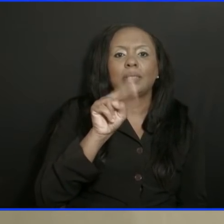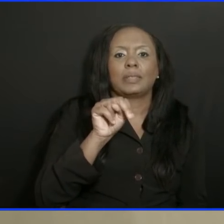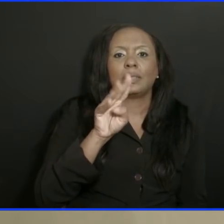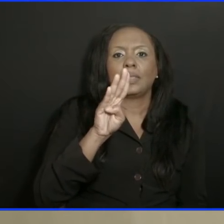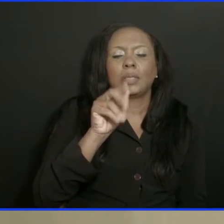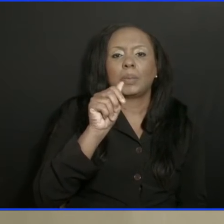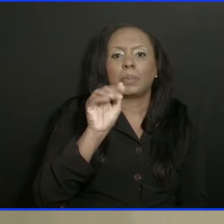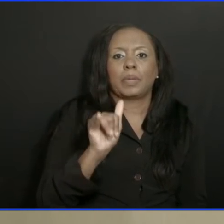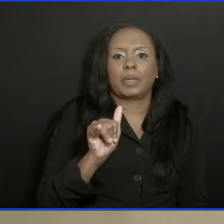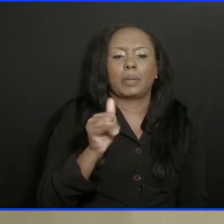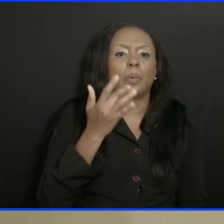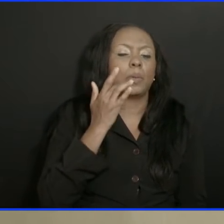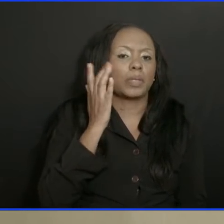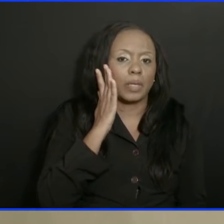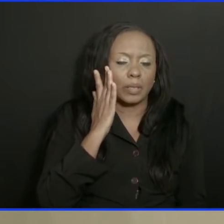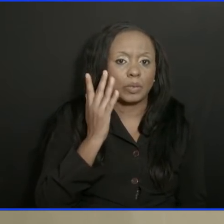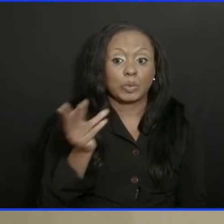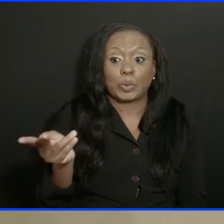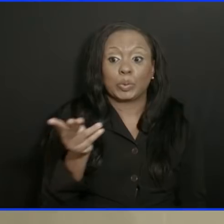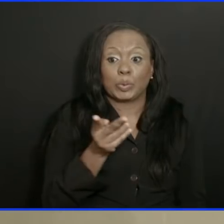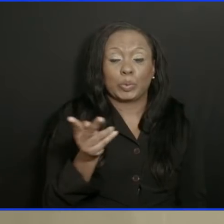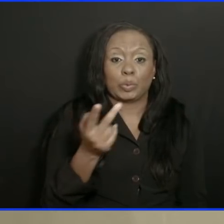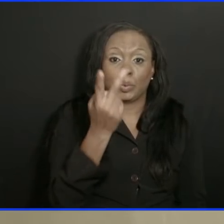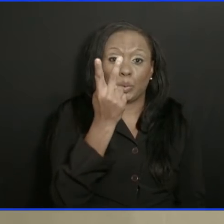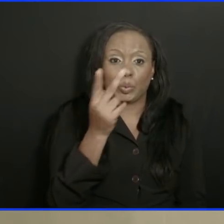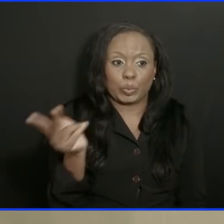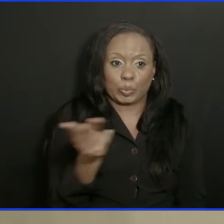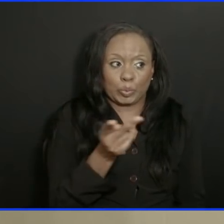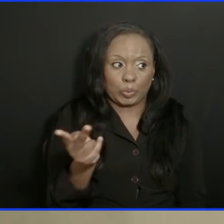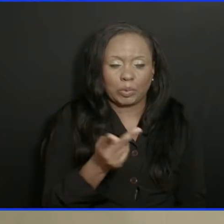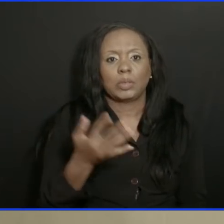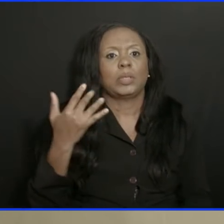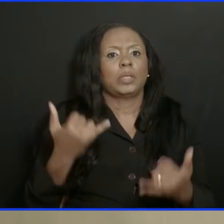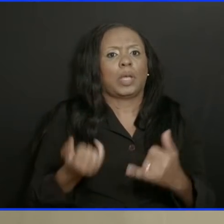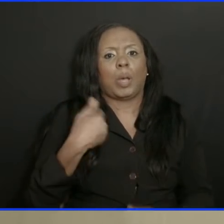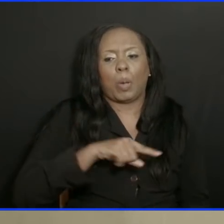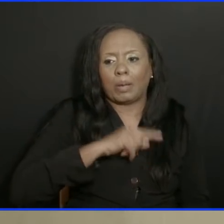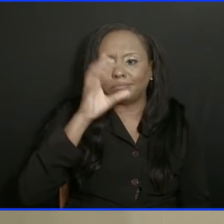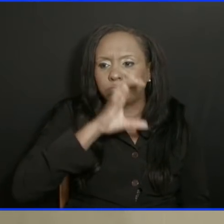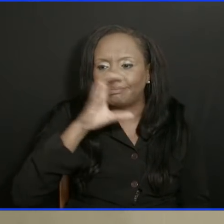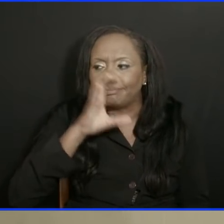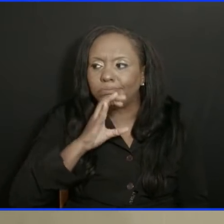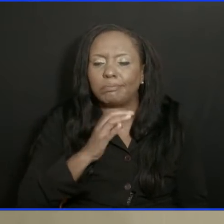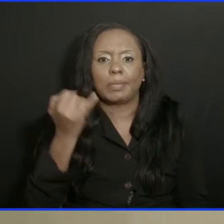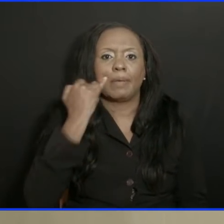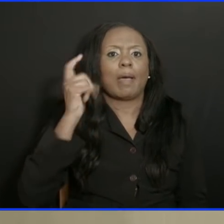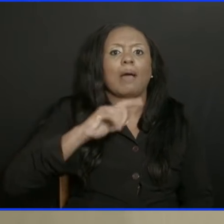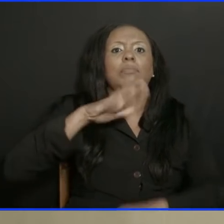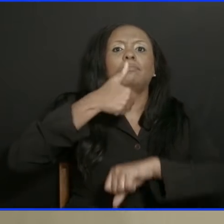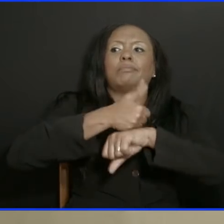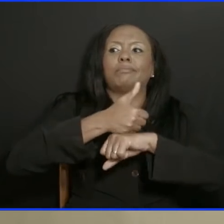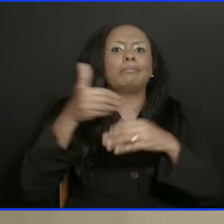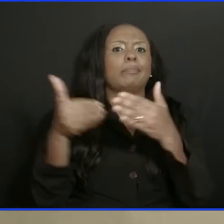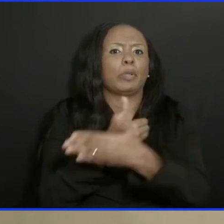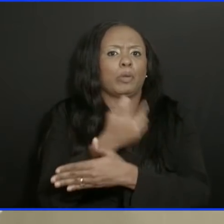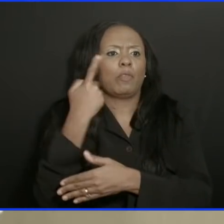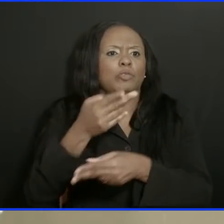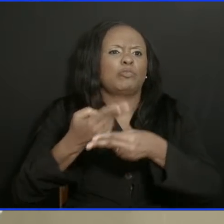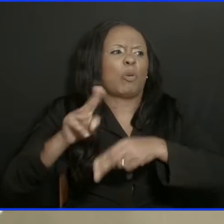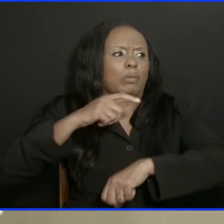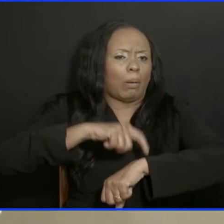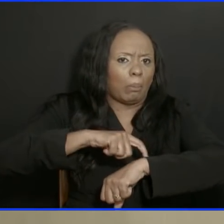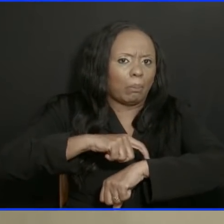securing additional sites at short notice for the expected surge in